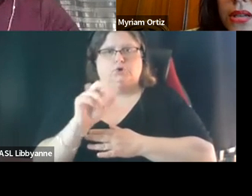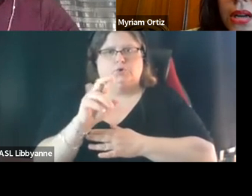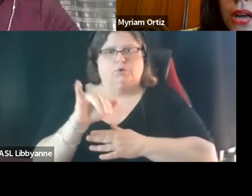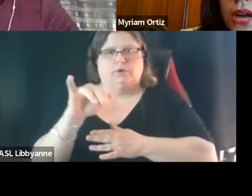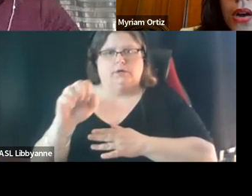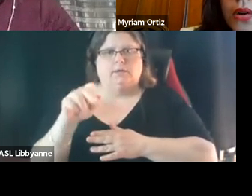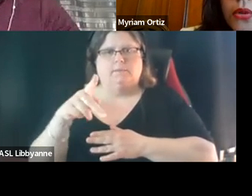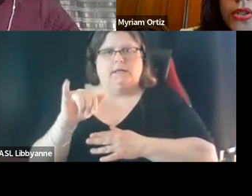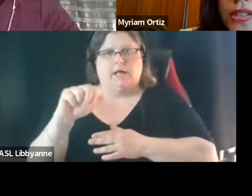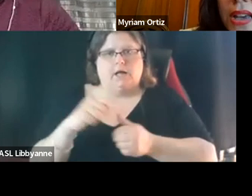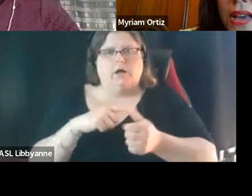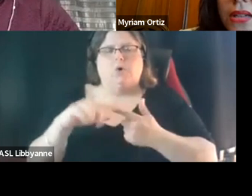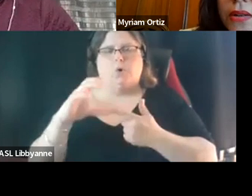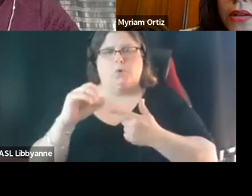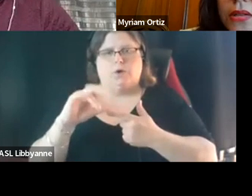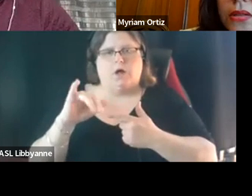Lewis,